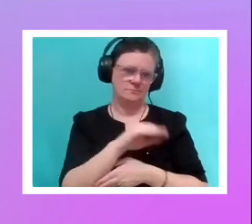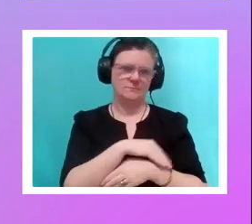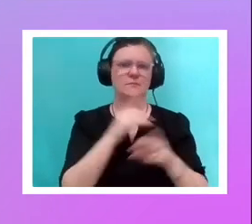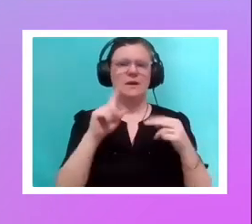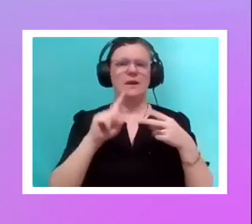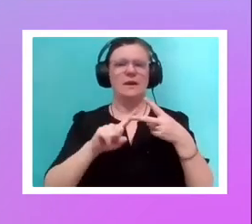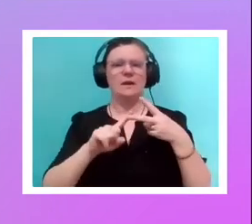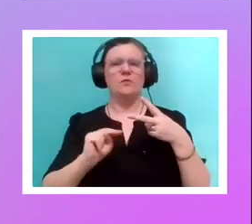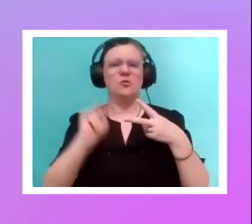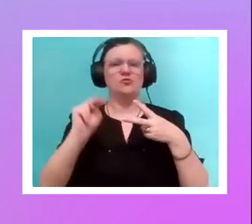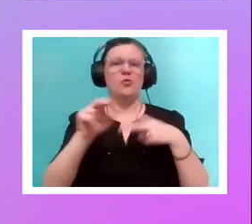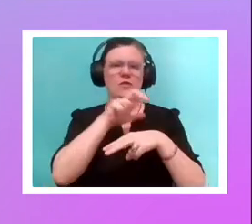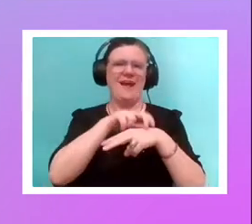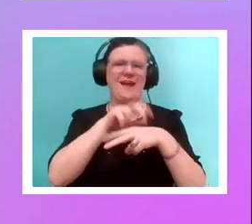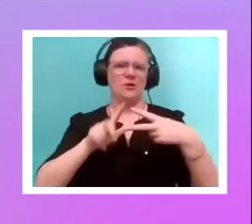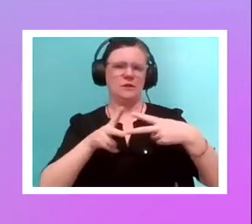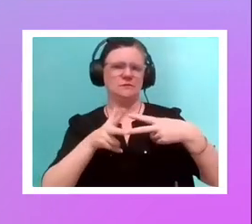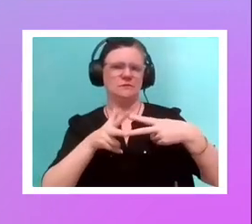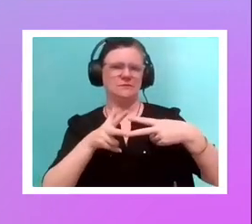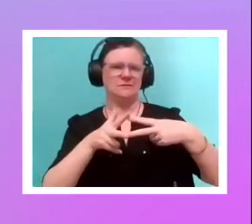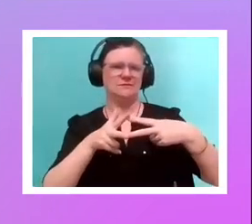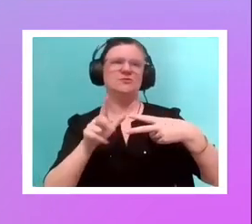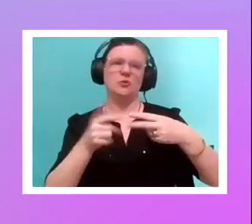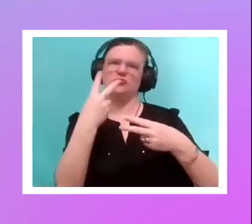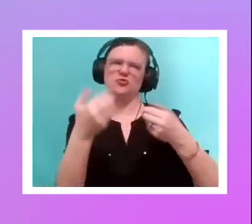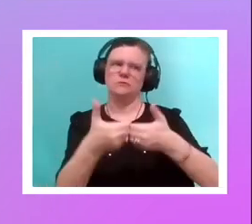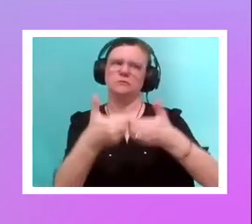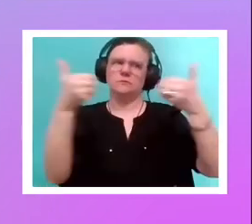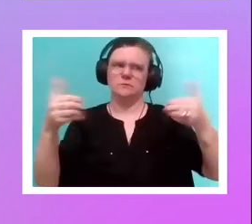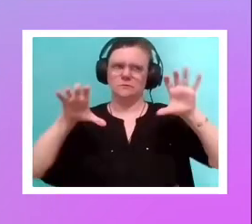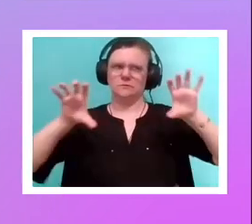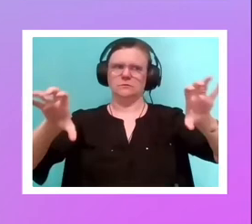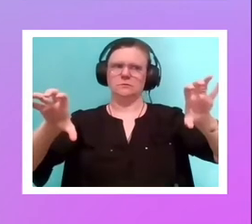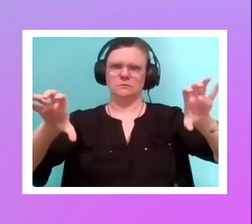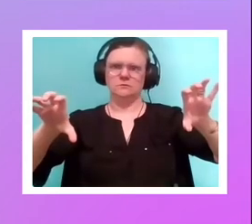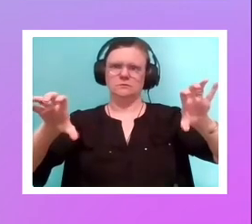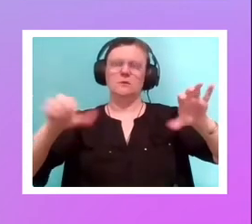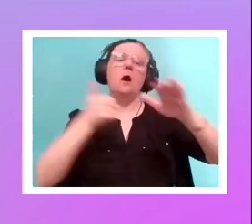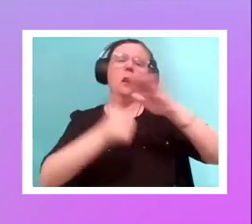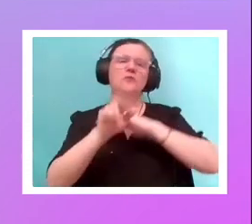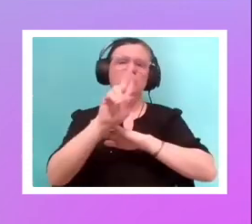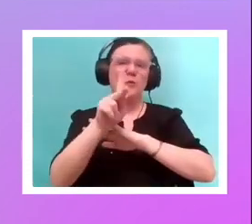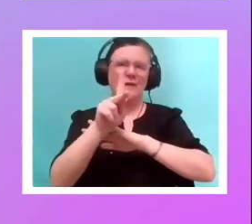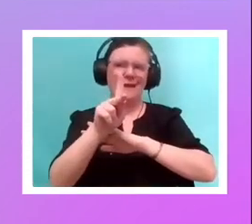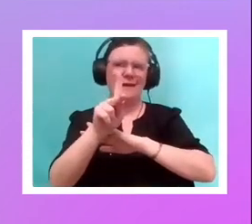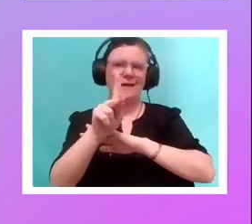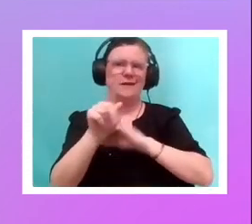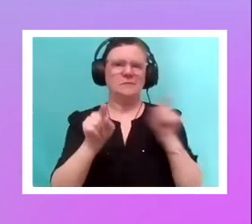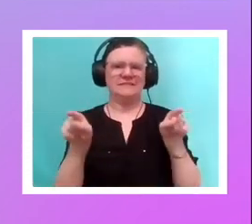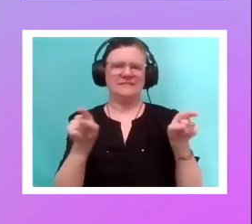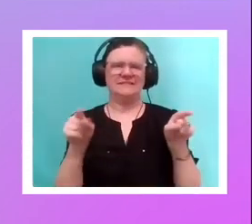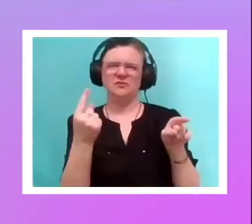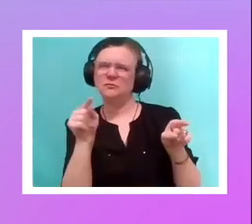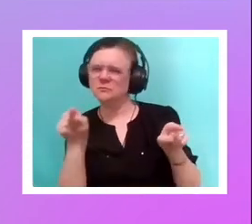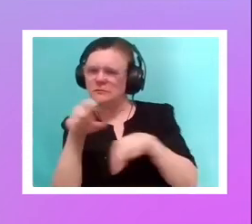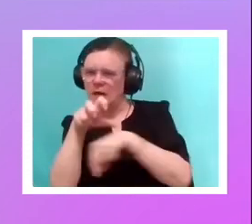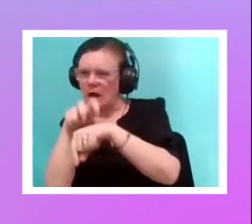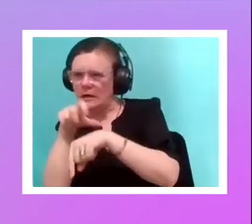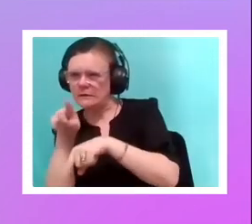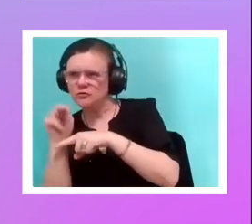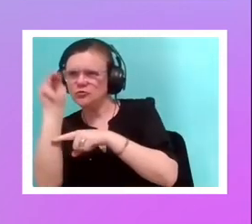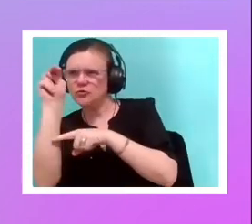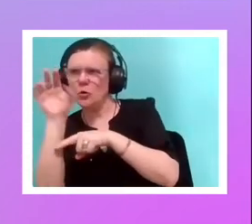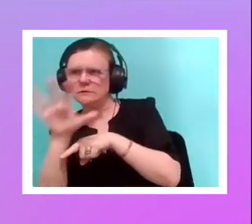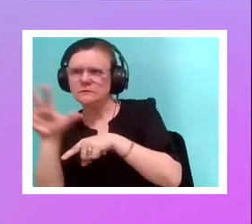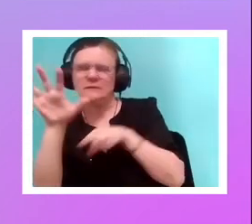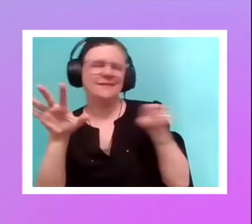in Northern Ireland. So there's two different jurisdictions there, all part of the United Kingdom, but there's one slightly different organisation and set up in